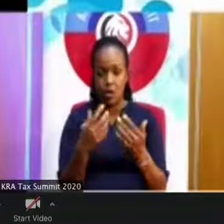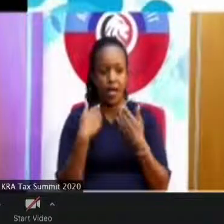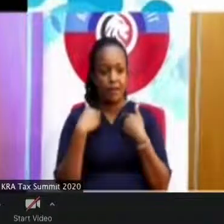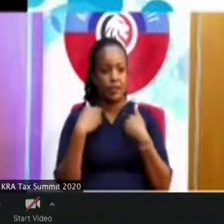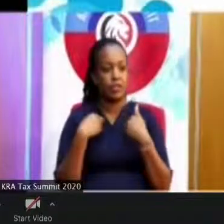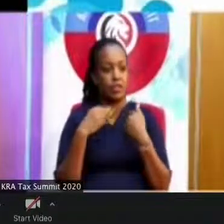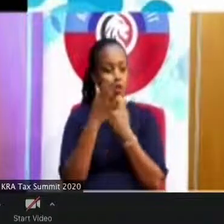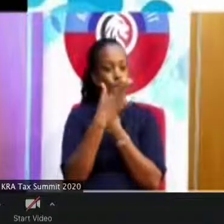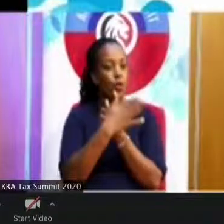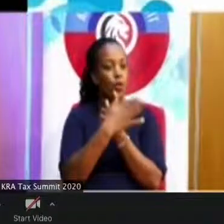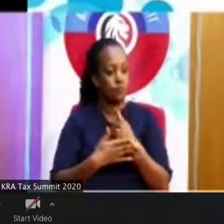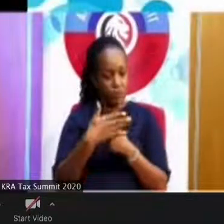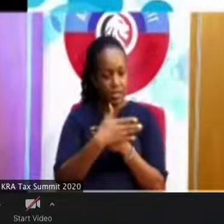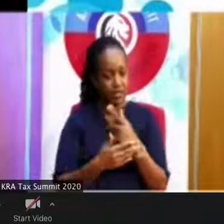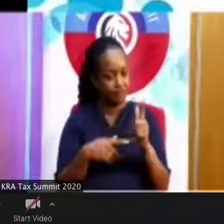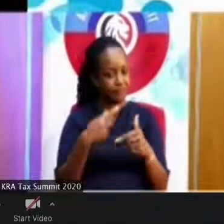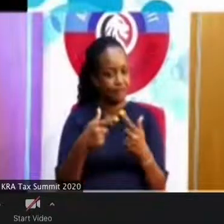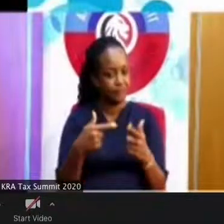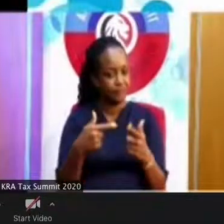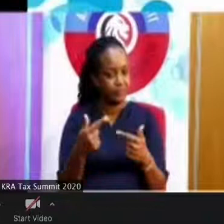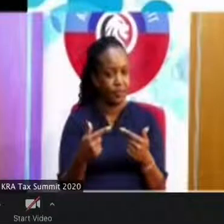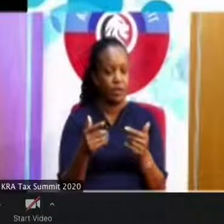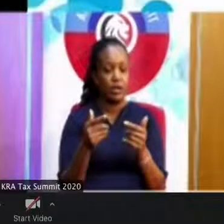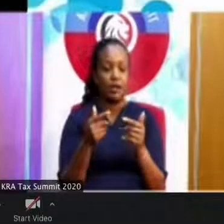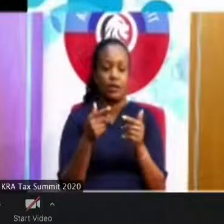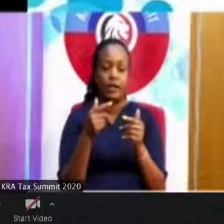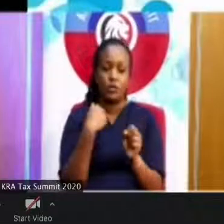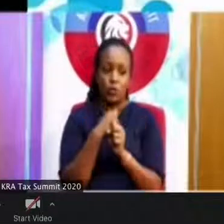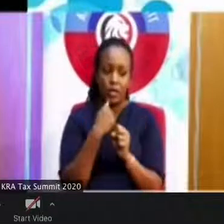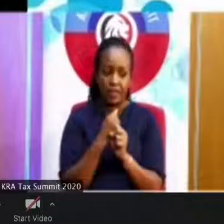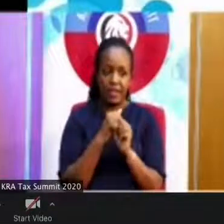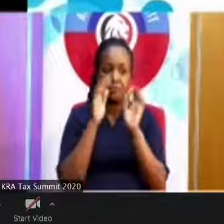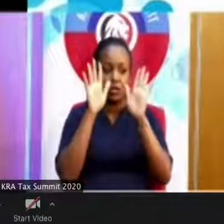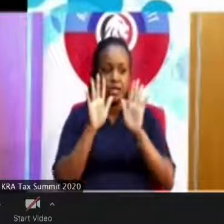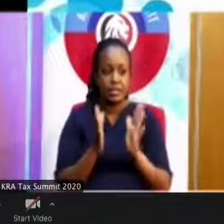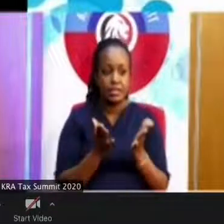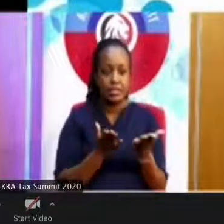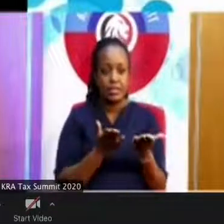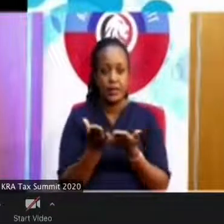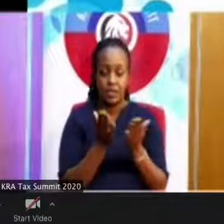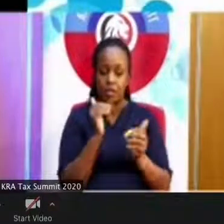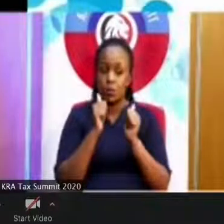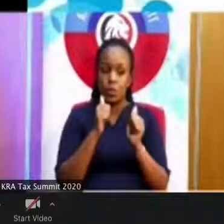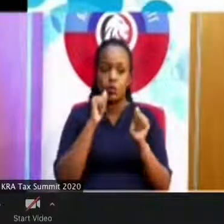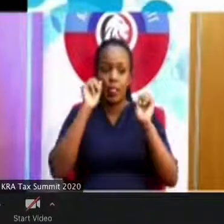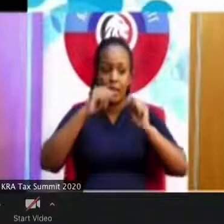essential services that will enable our taxpayers to